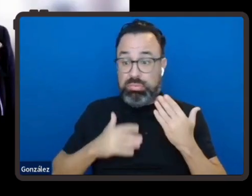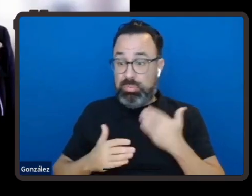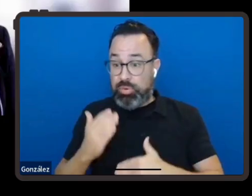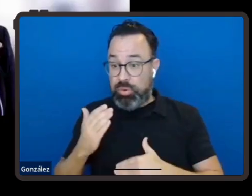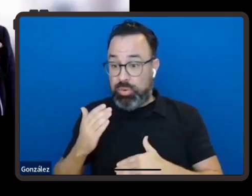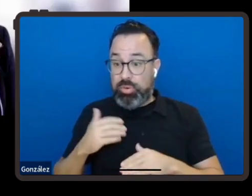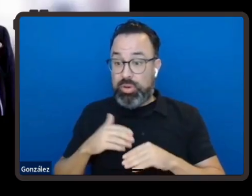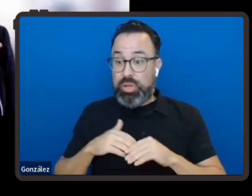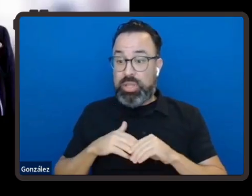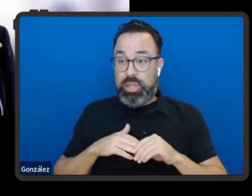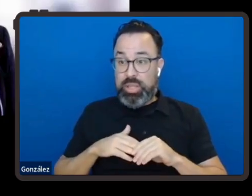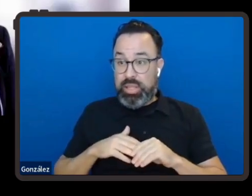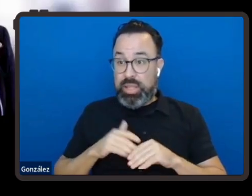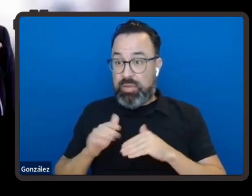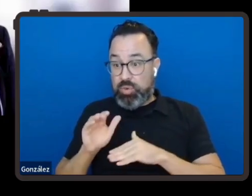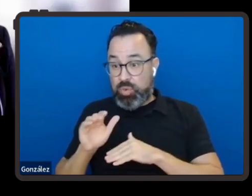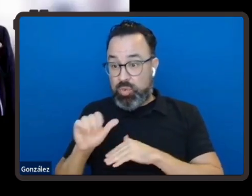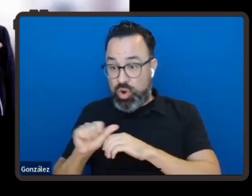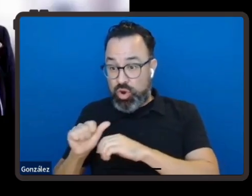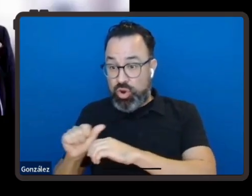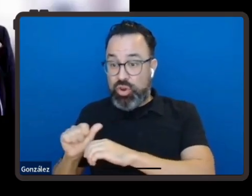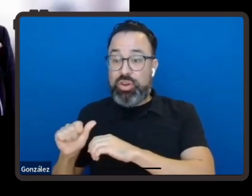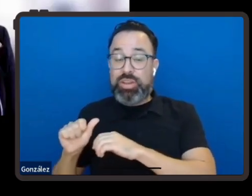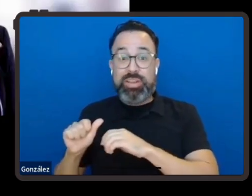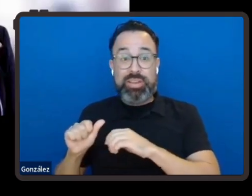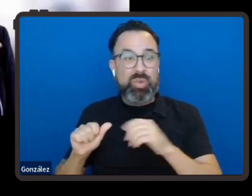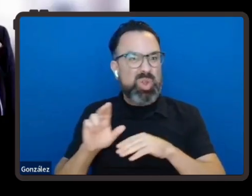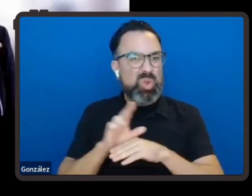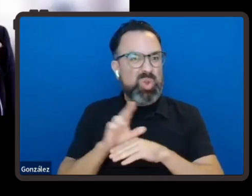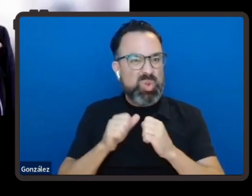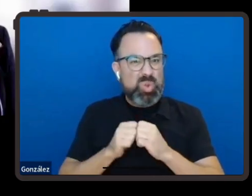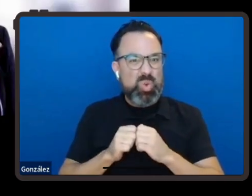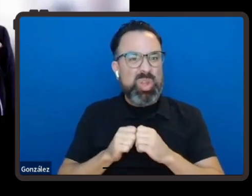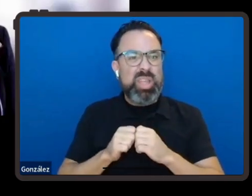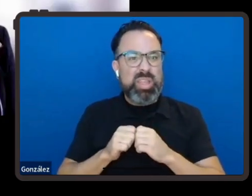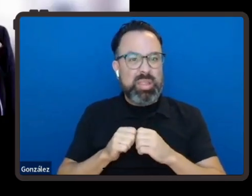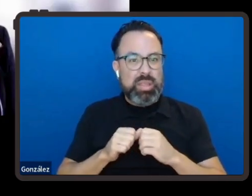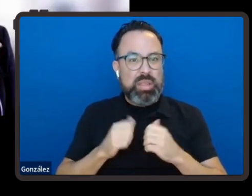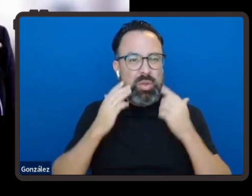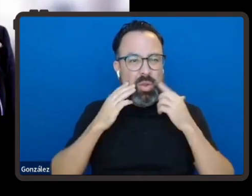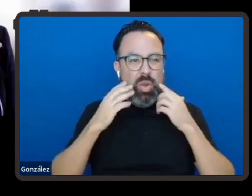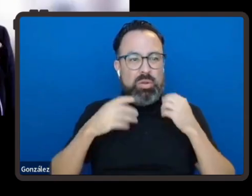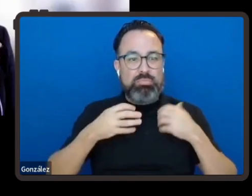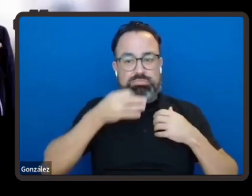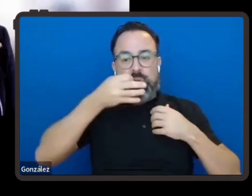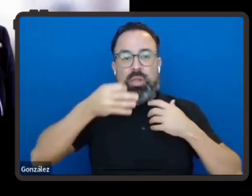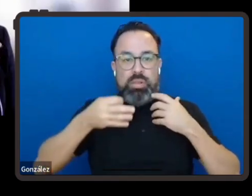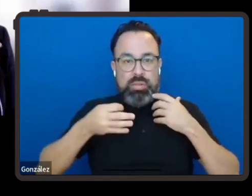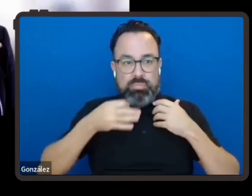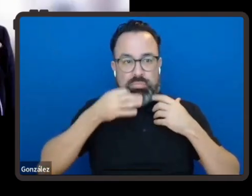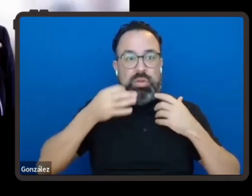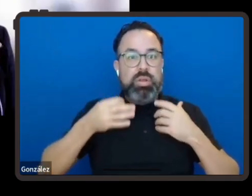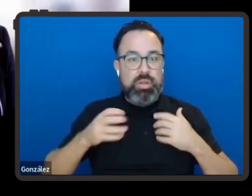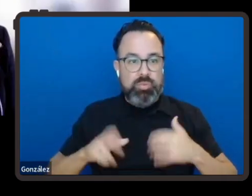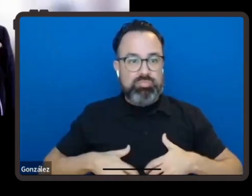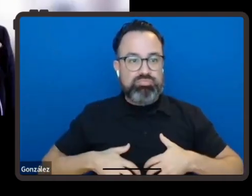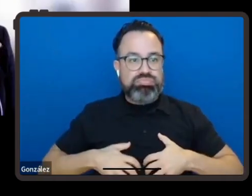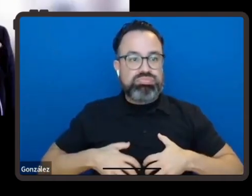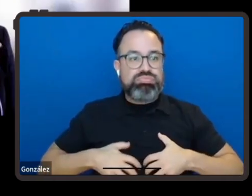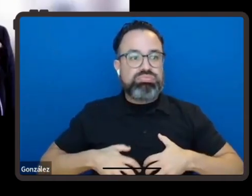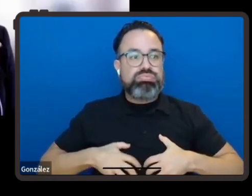after work. And we used it with secretion to increase the secretion in certain